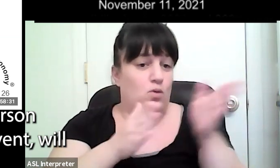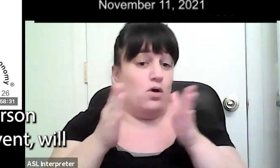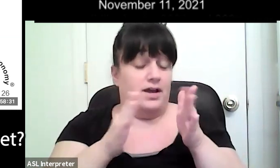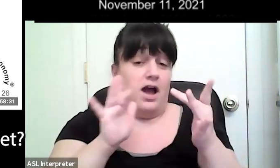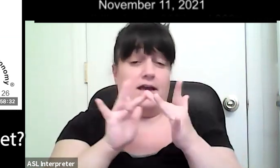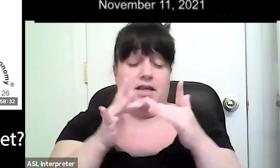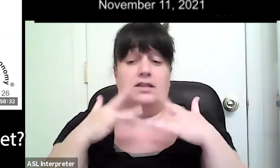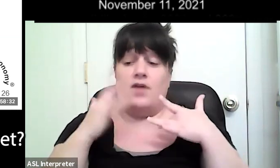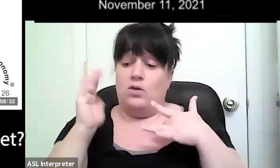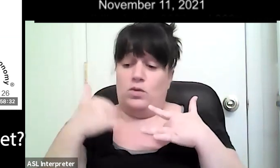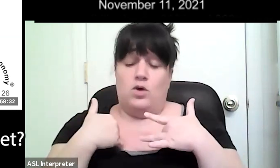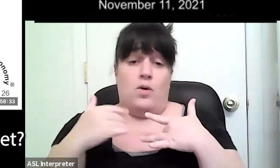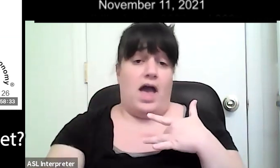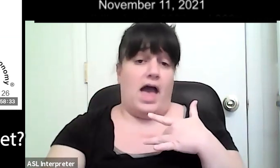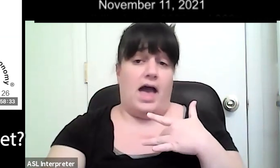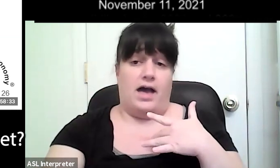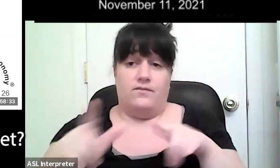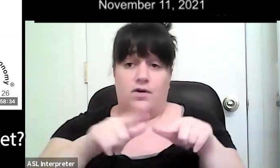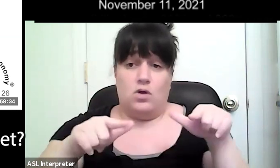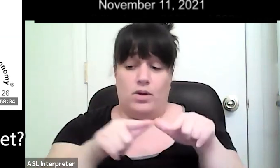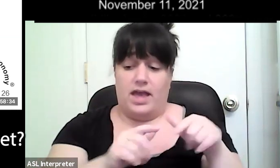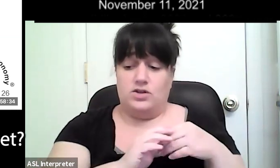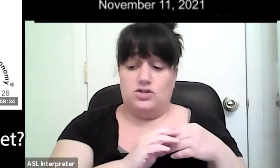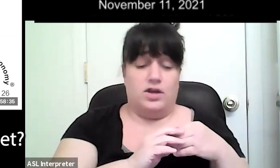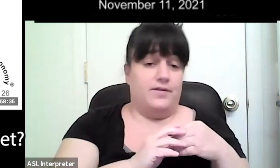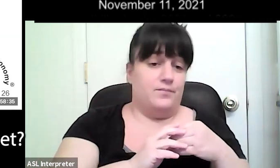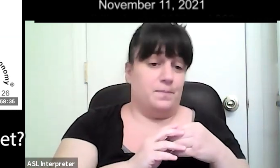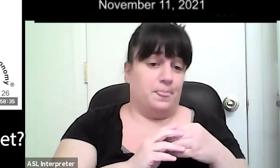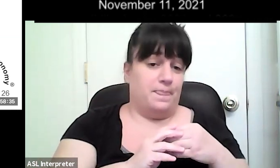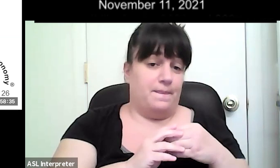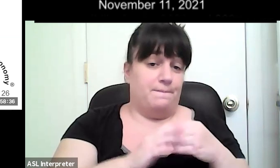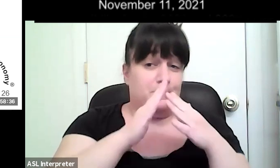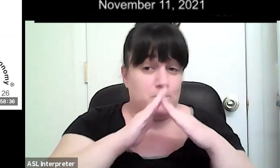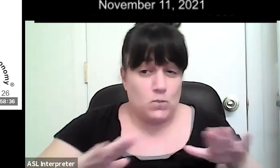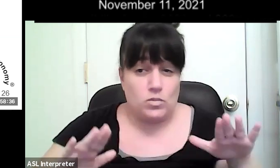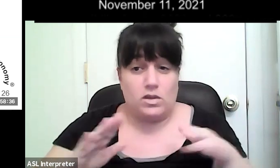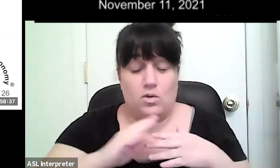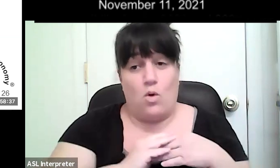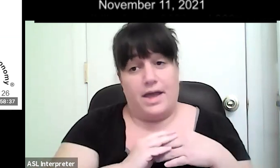event, will there be a location that is quiet,